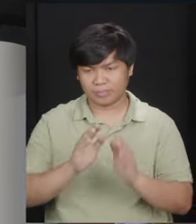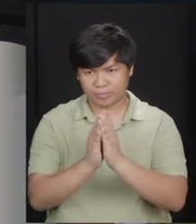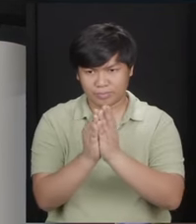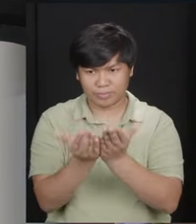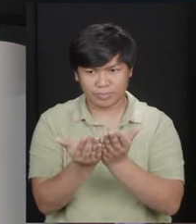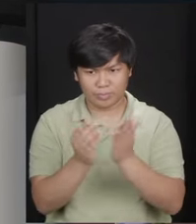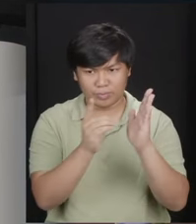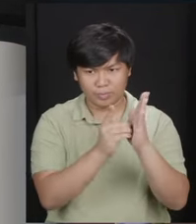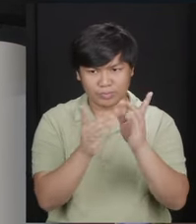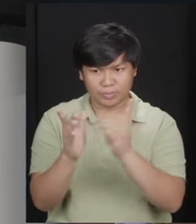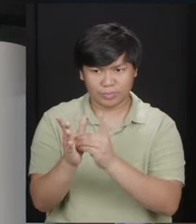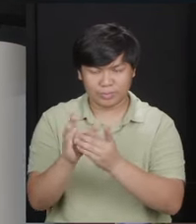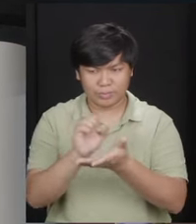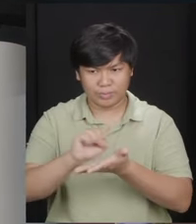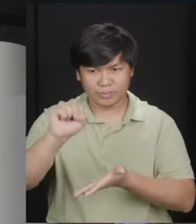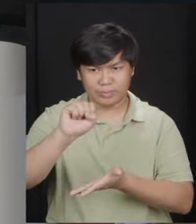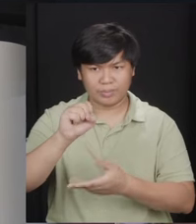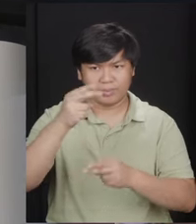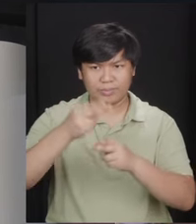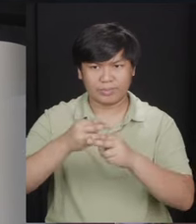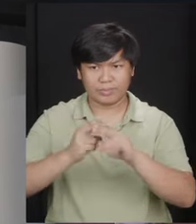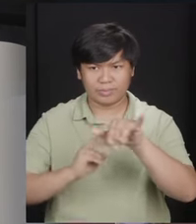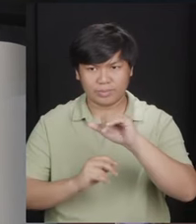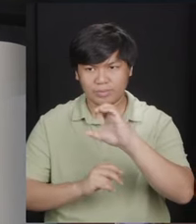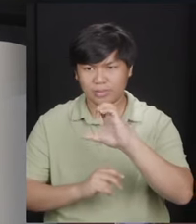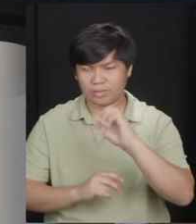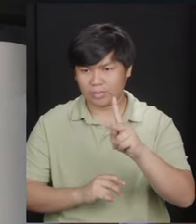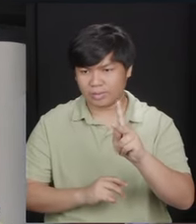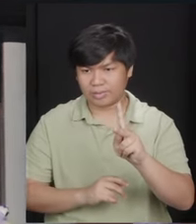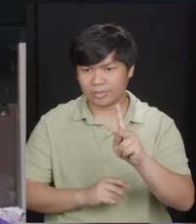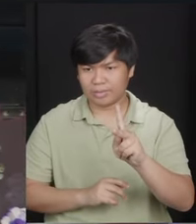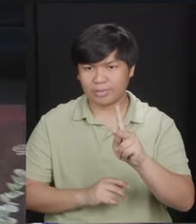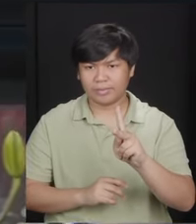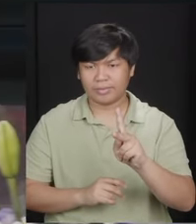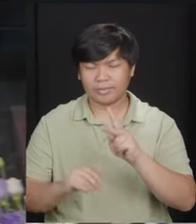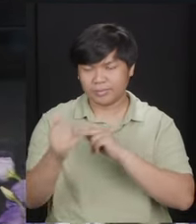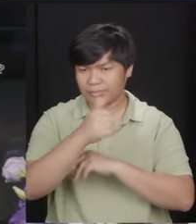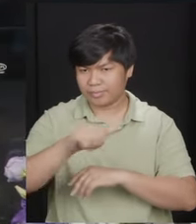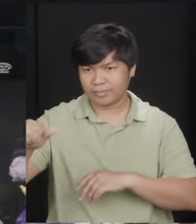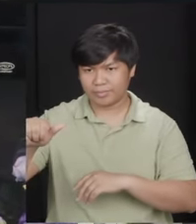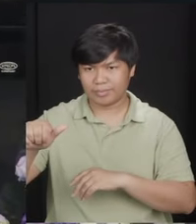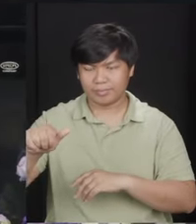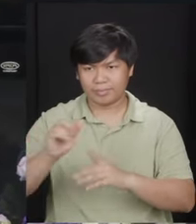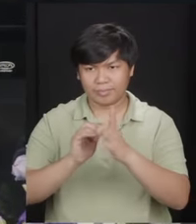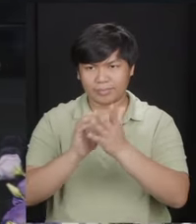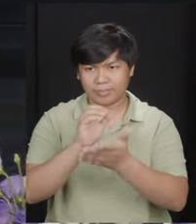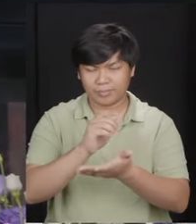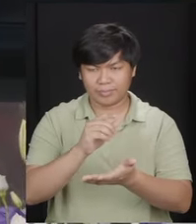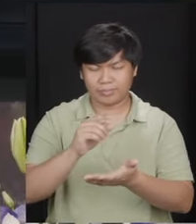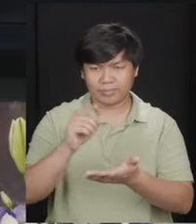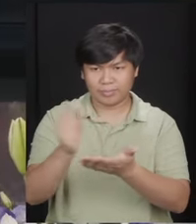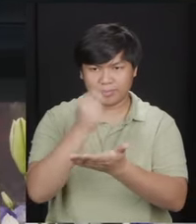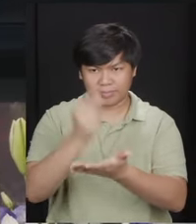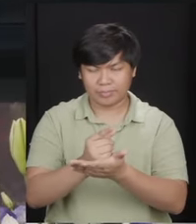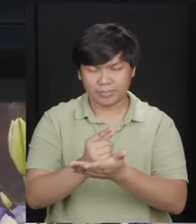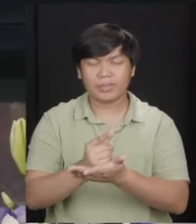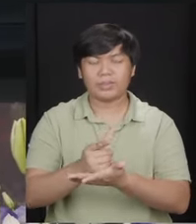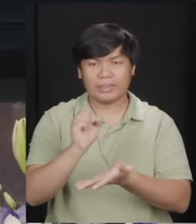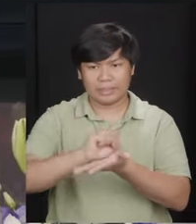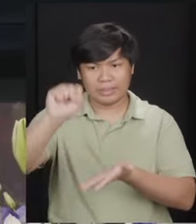a seminary graduate named Jack. So like any Bible school graduate, Jack wanted to be in the